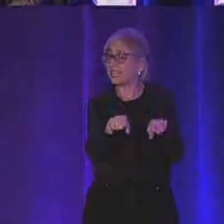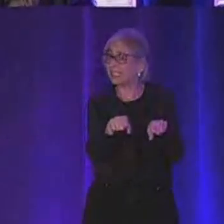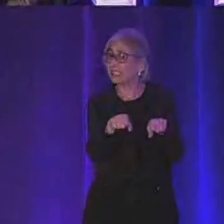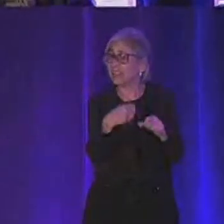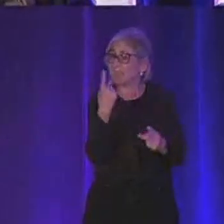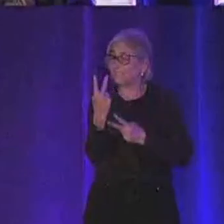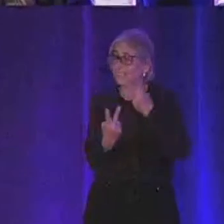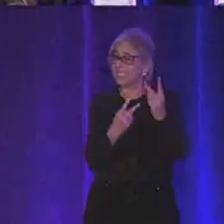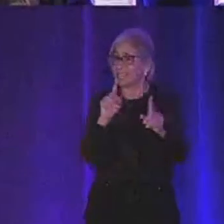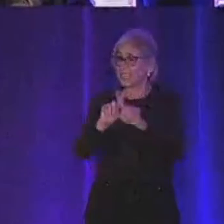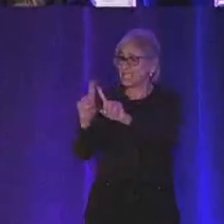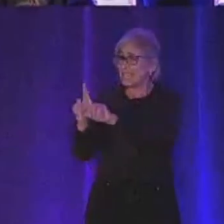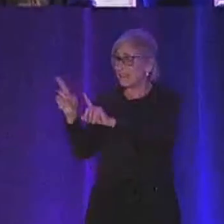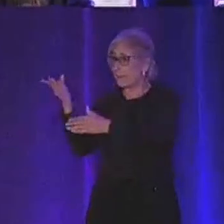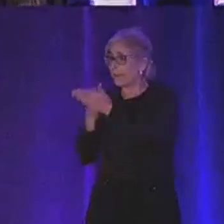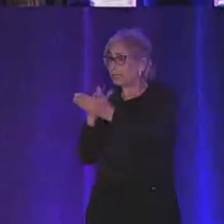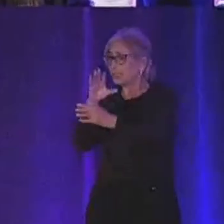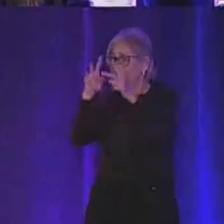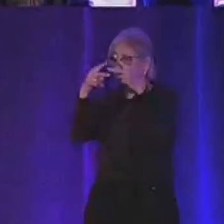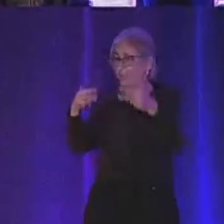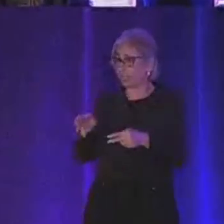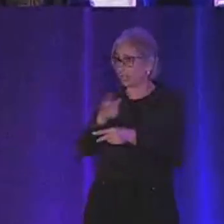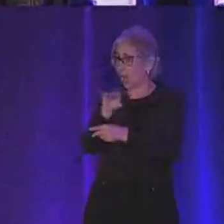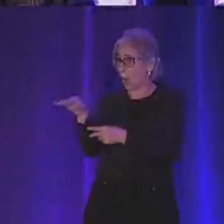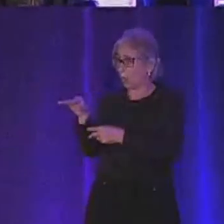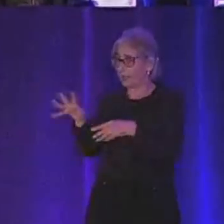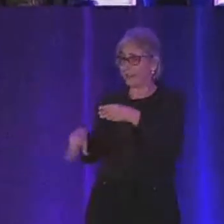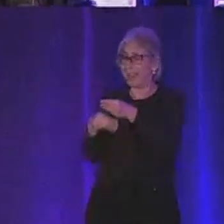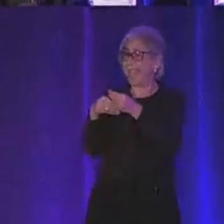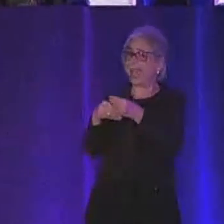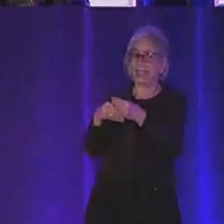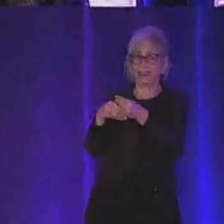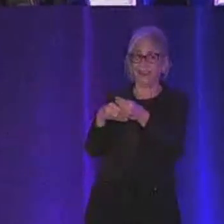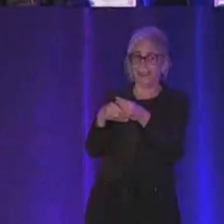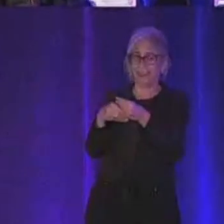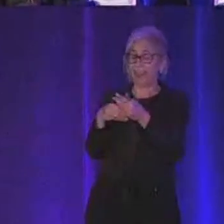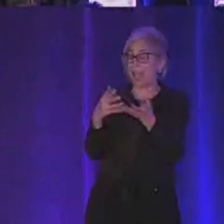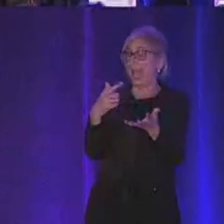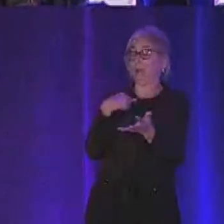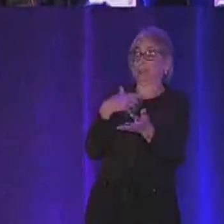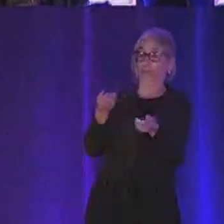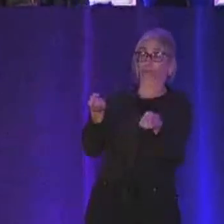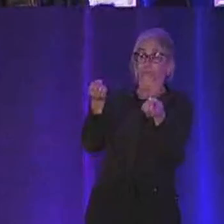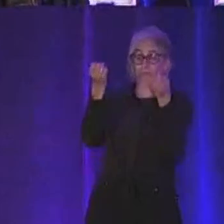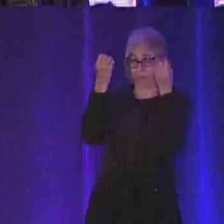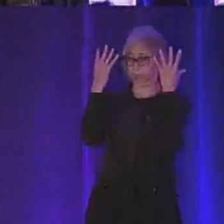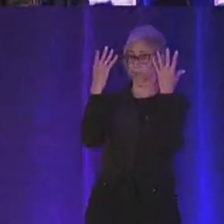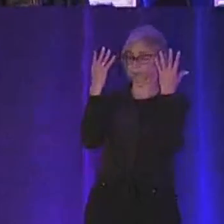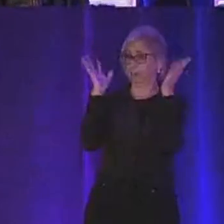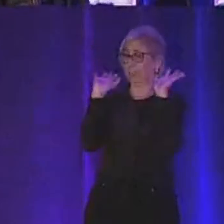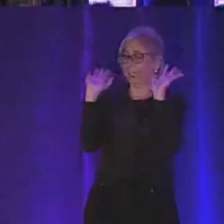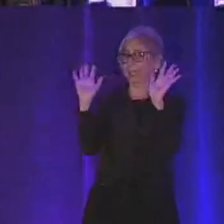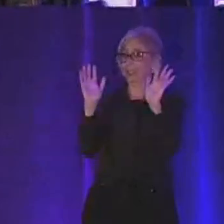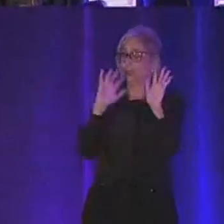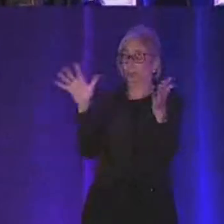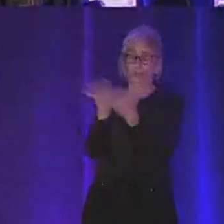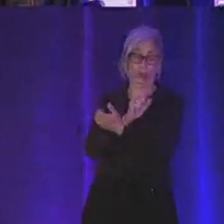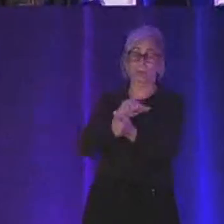visit different elements of the code, and I can even like add, and this kind of blew me away. I don't know if I can do this now because you really destroyed my